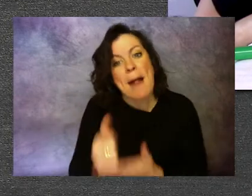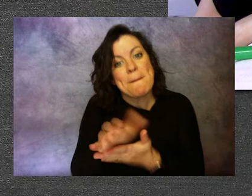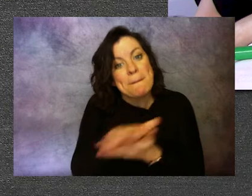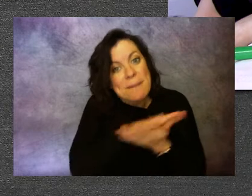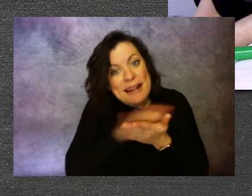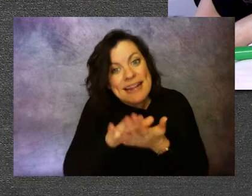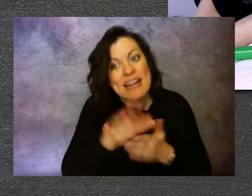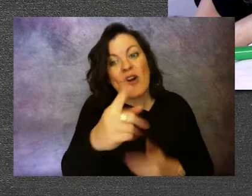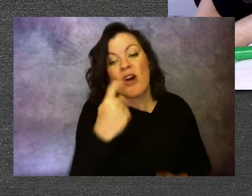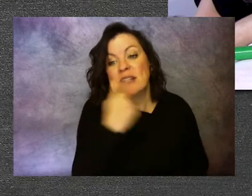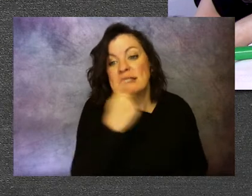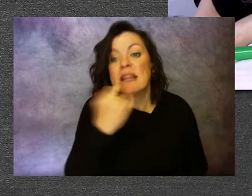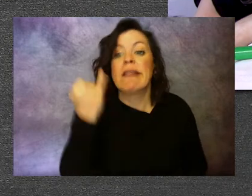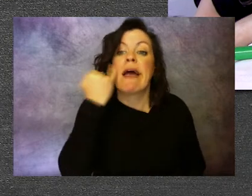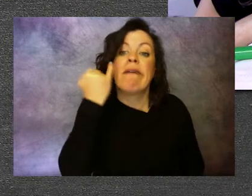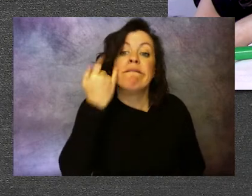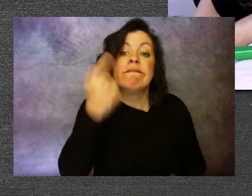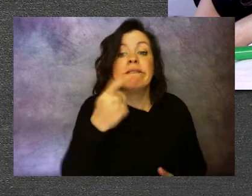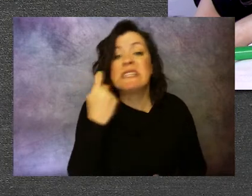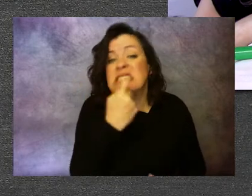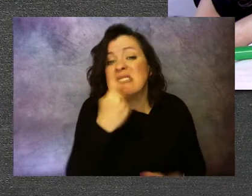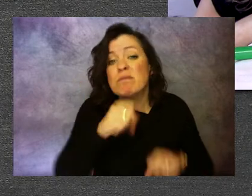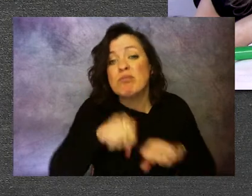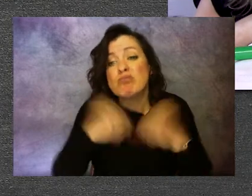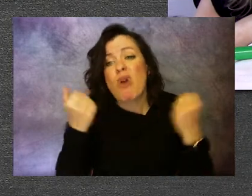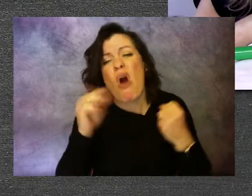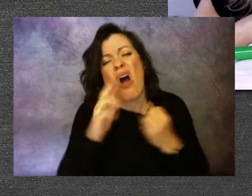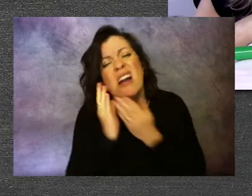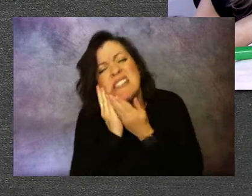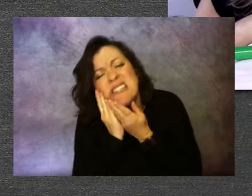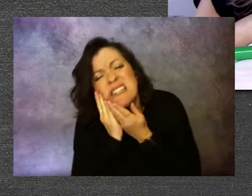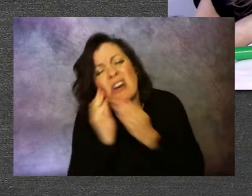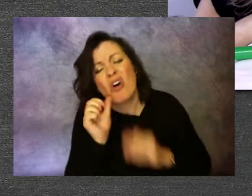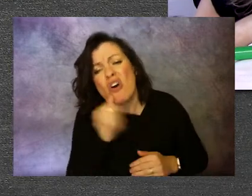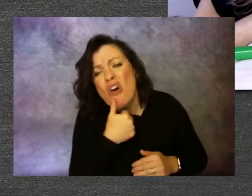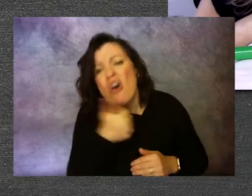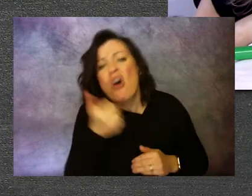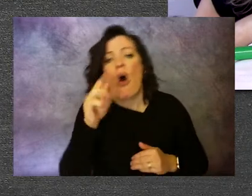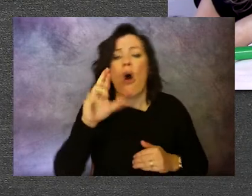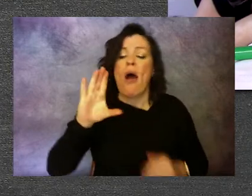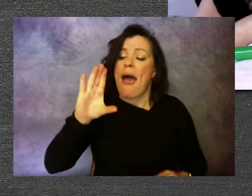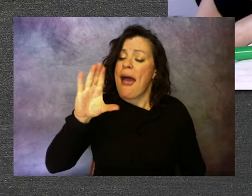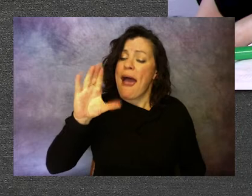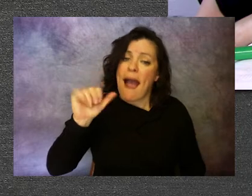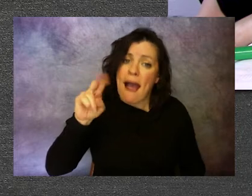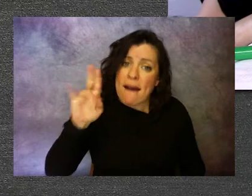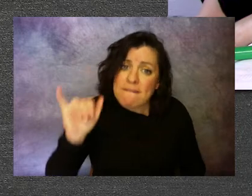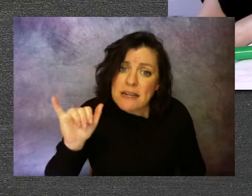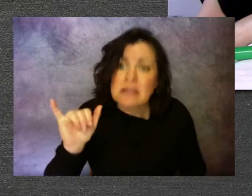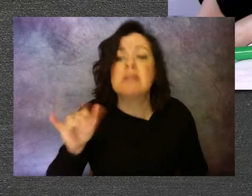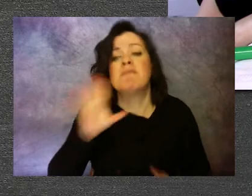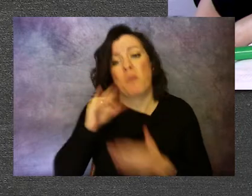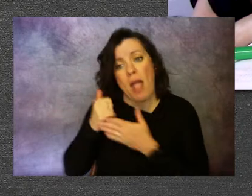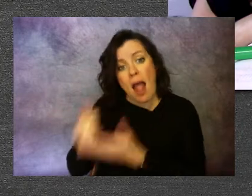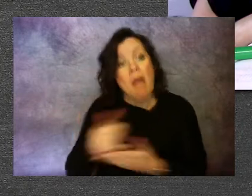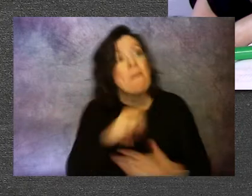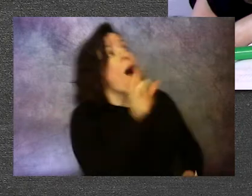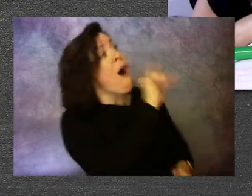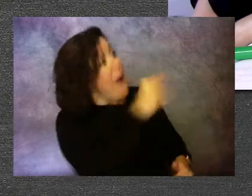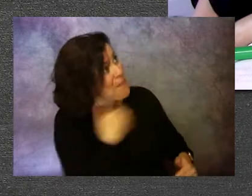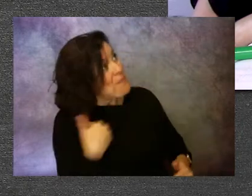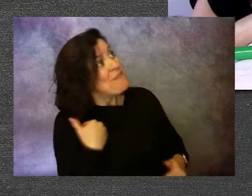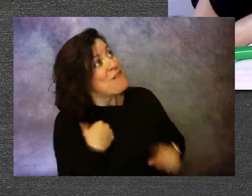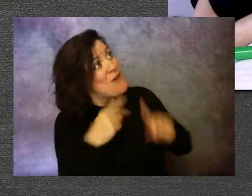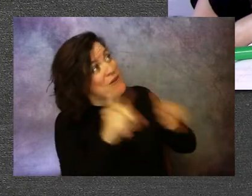teeth. Oh, I remember the dentist. I went there once. You did go there